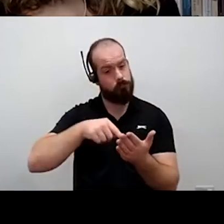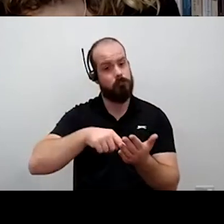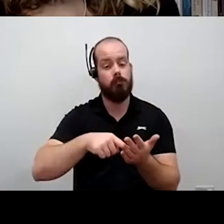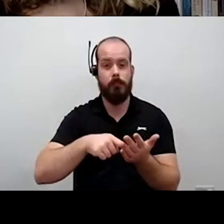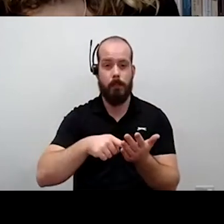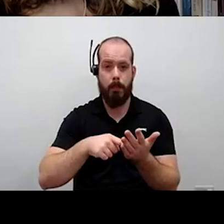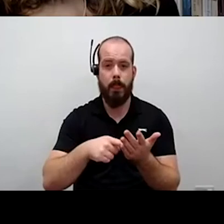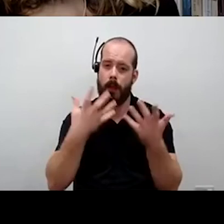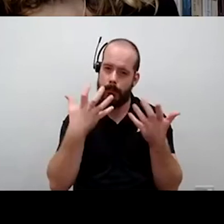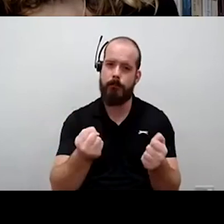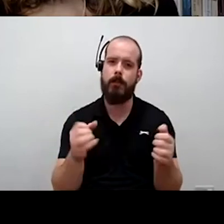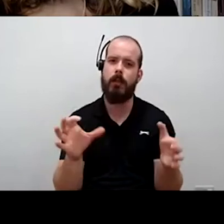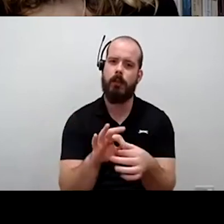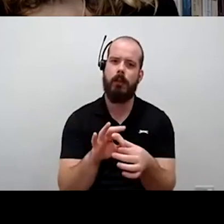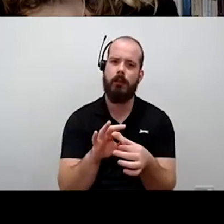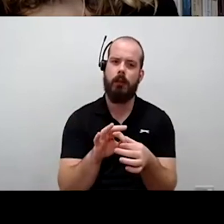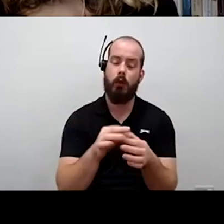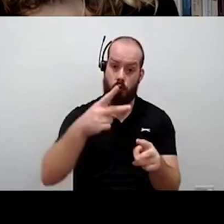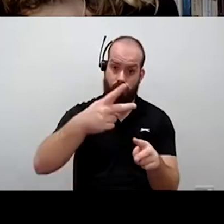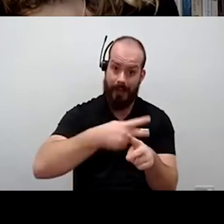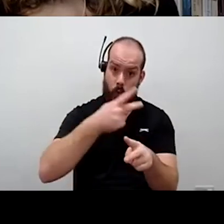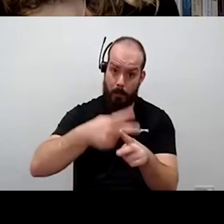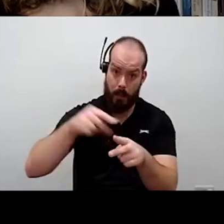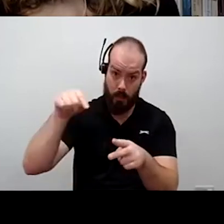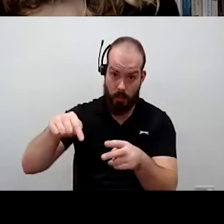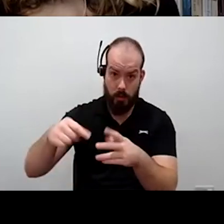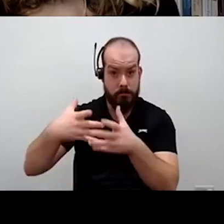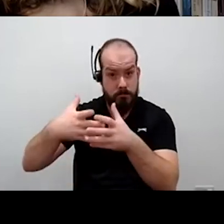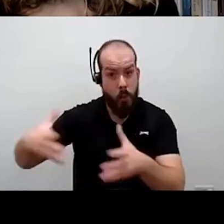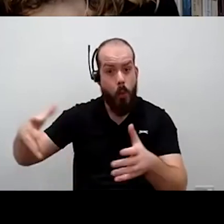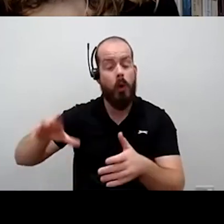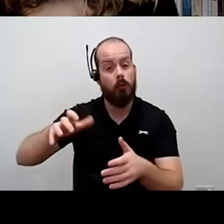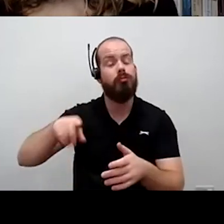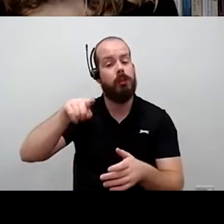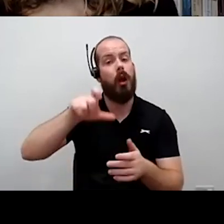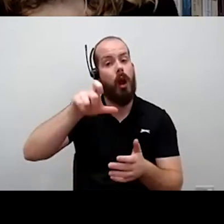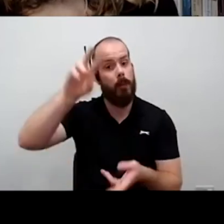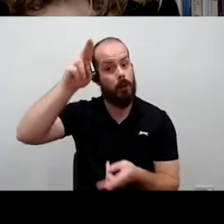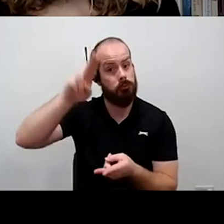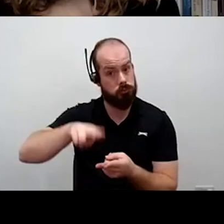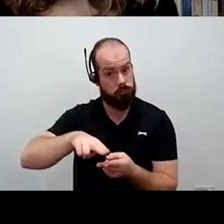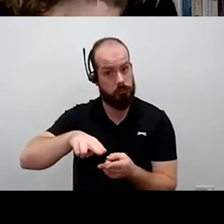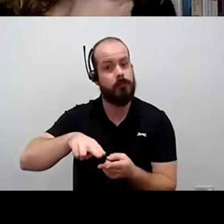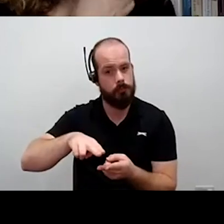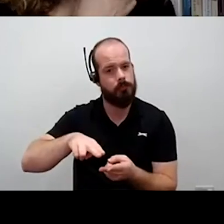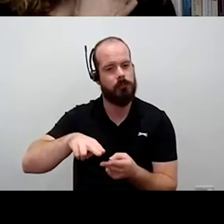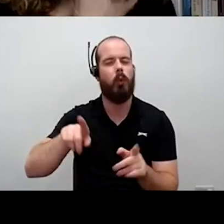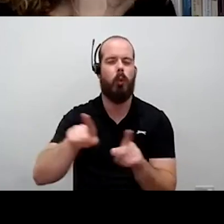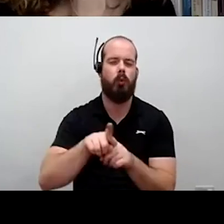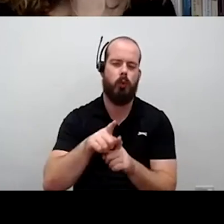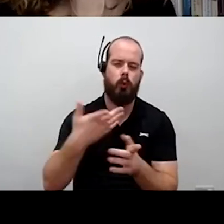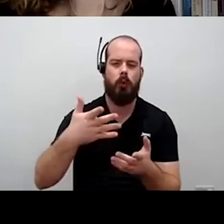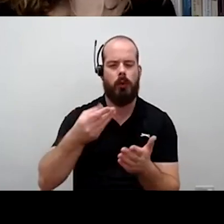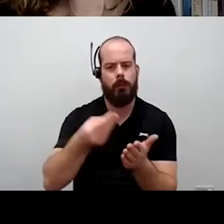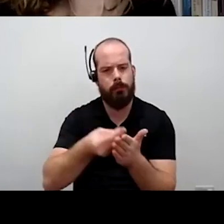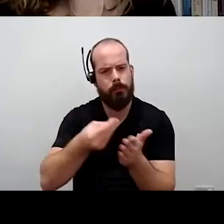significant association between uptake of renewables and lower carbon emissions, taking account of everything like GDP and other